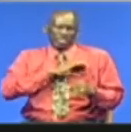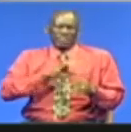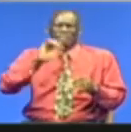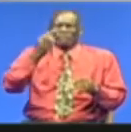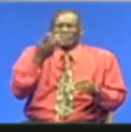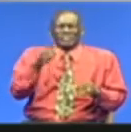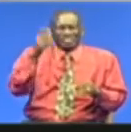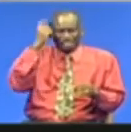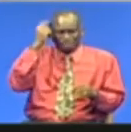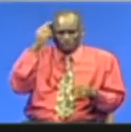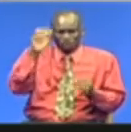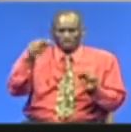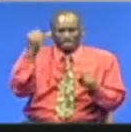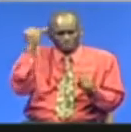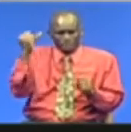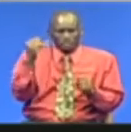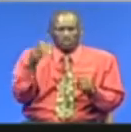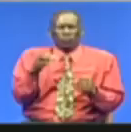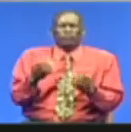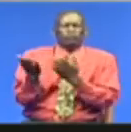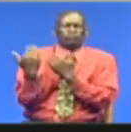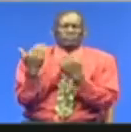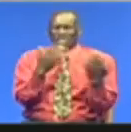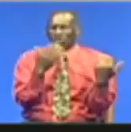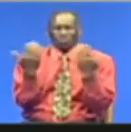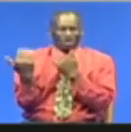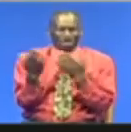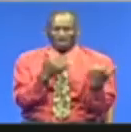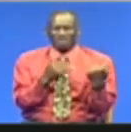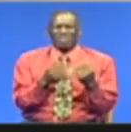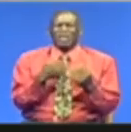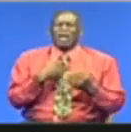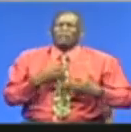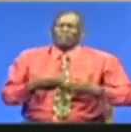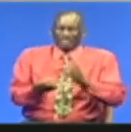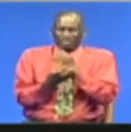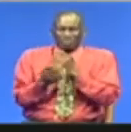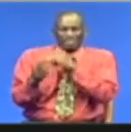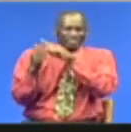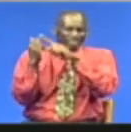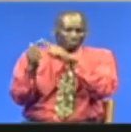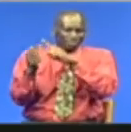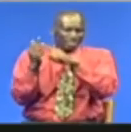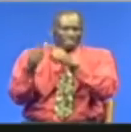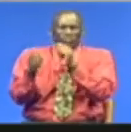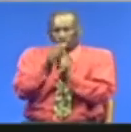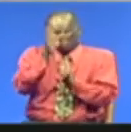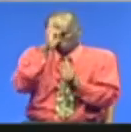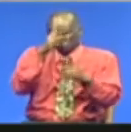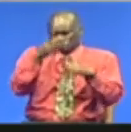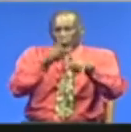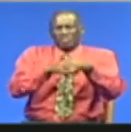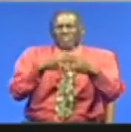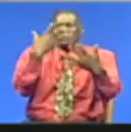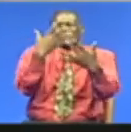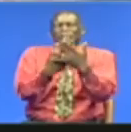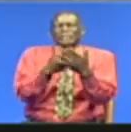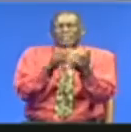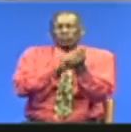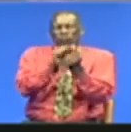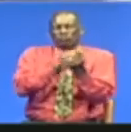you would imagine, was to take a shower. He has given his experiences at the hands of police since his arrest last Friday.